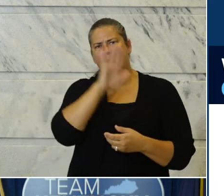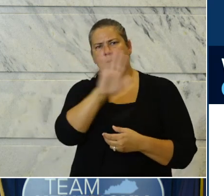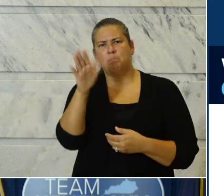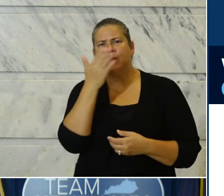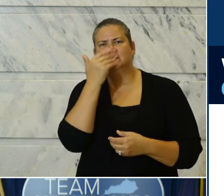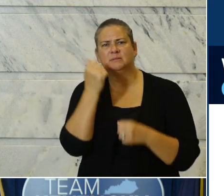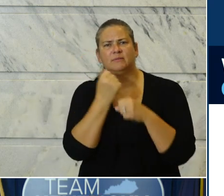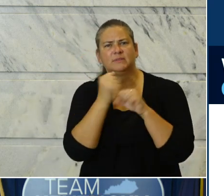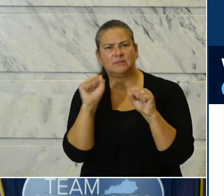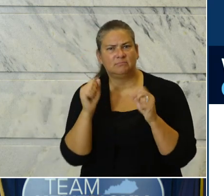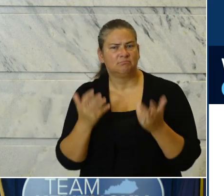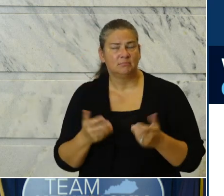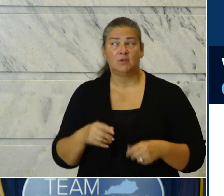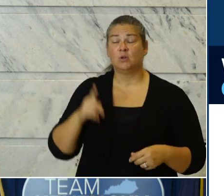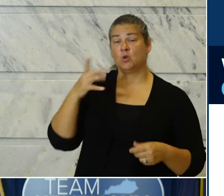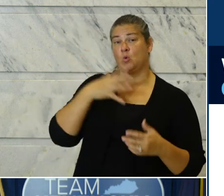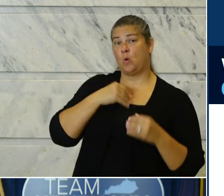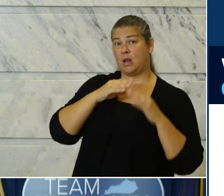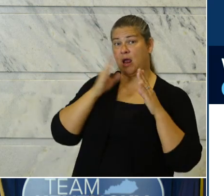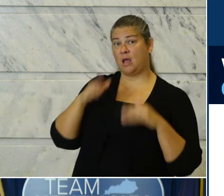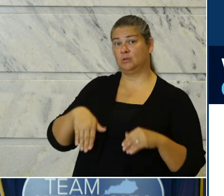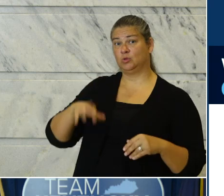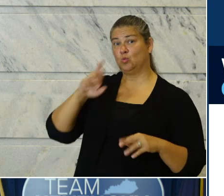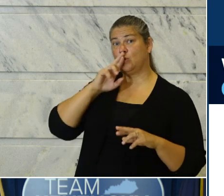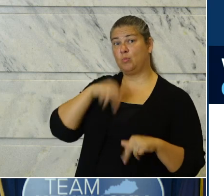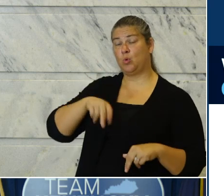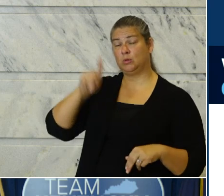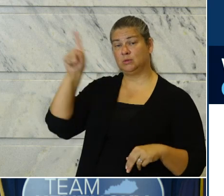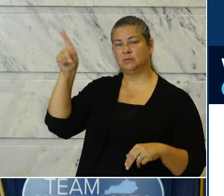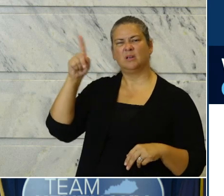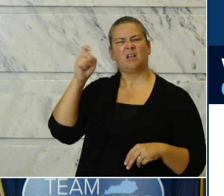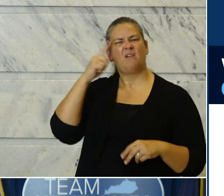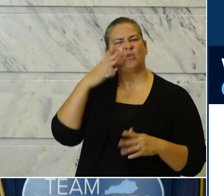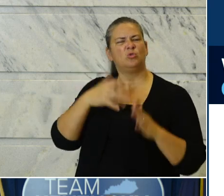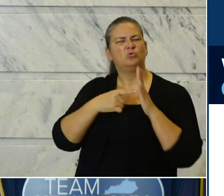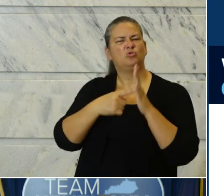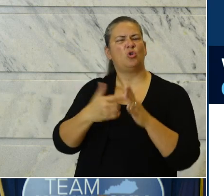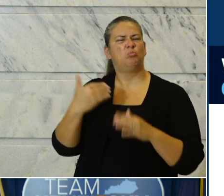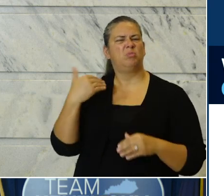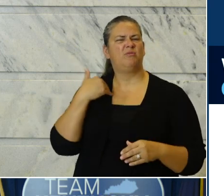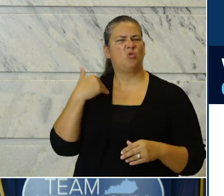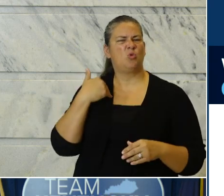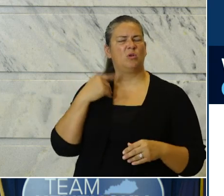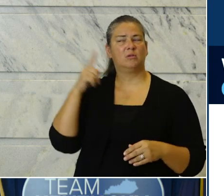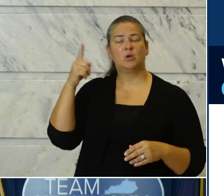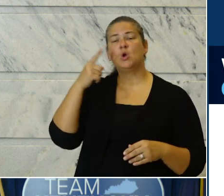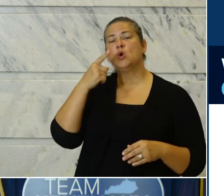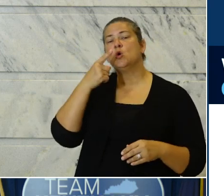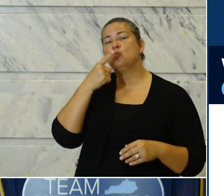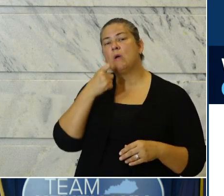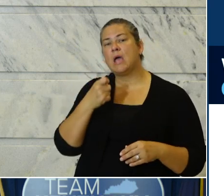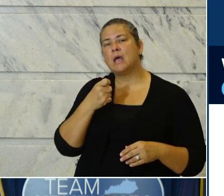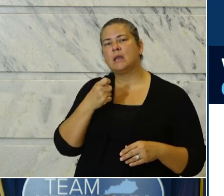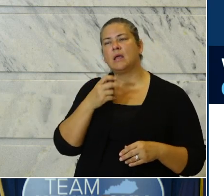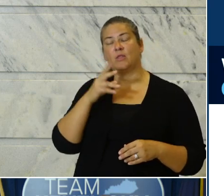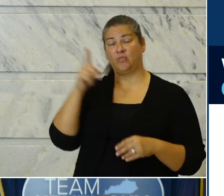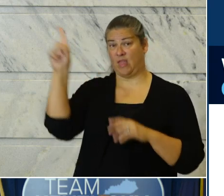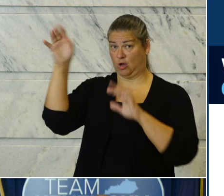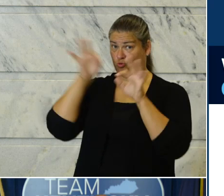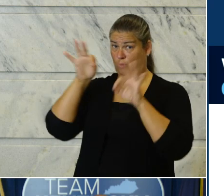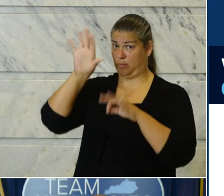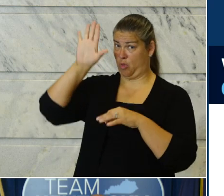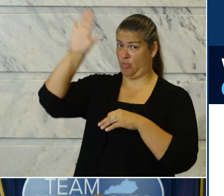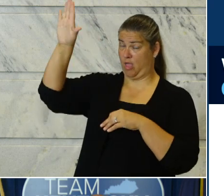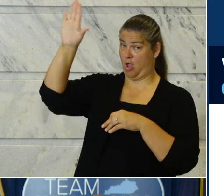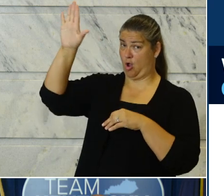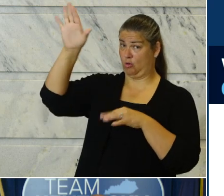House report shows, and the governor's shown a version of this before, red and yellow counties. They describe their own methodology for how they arrive